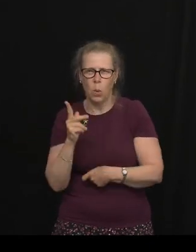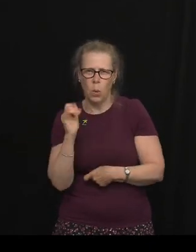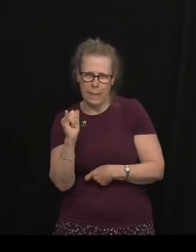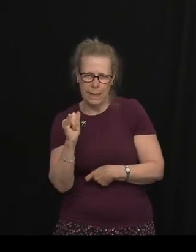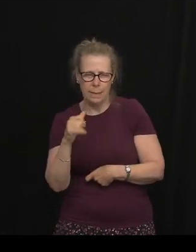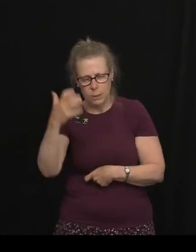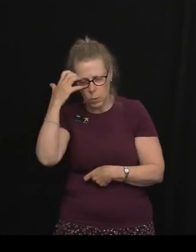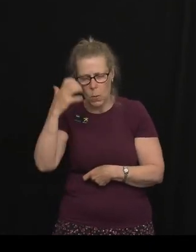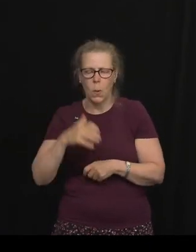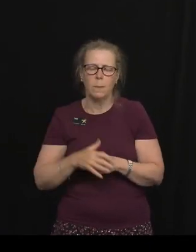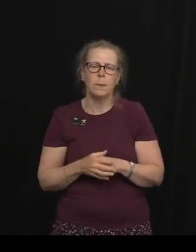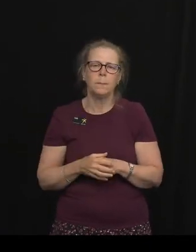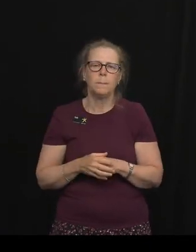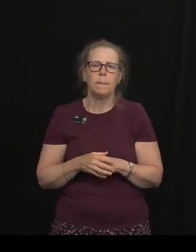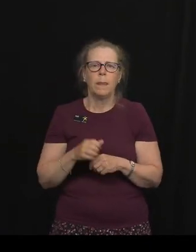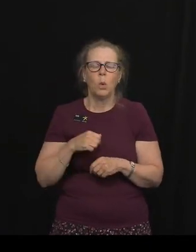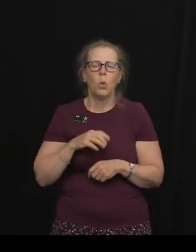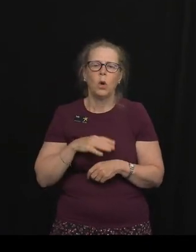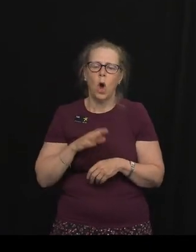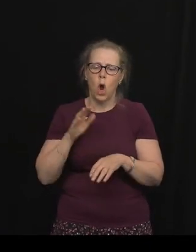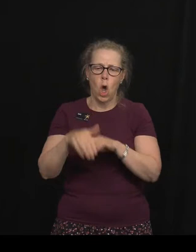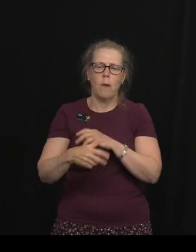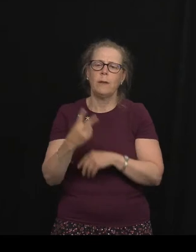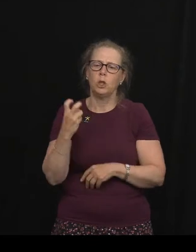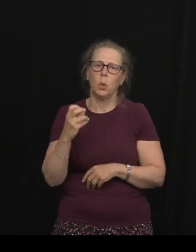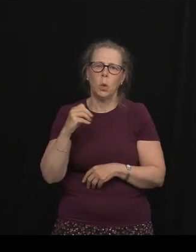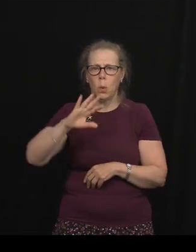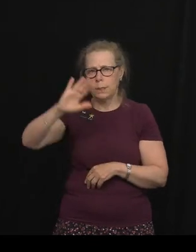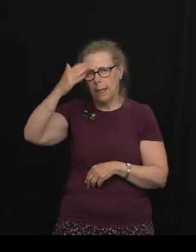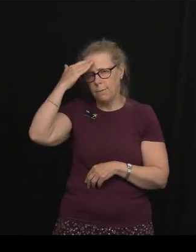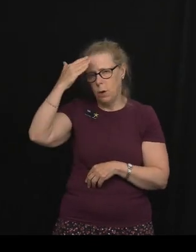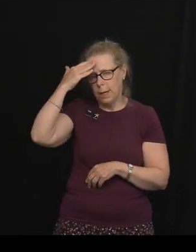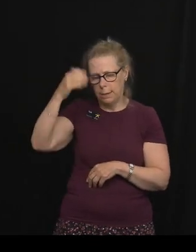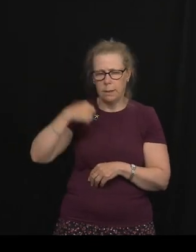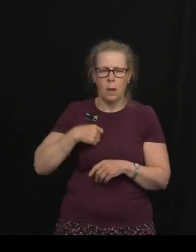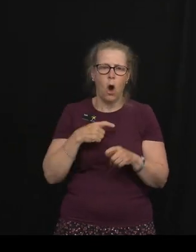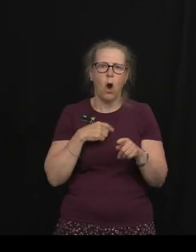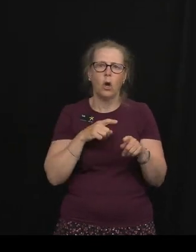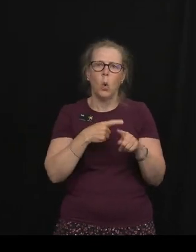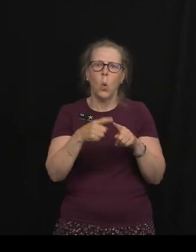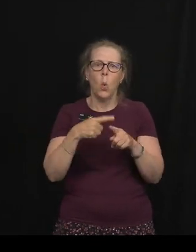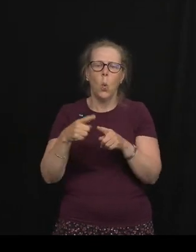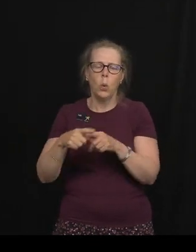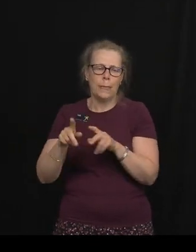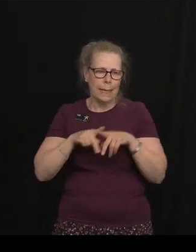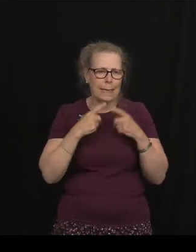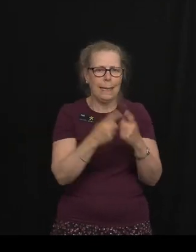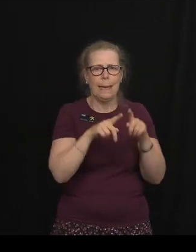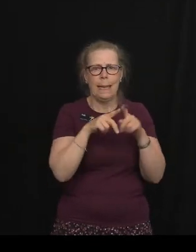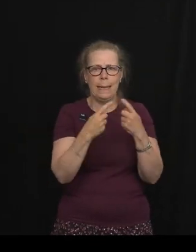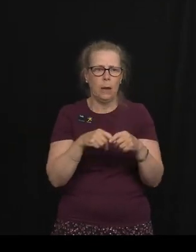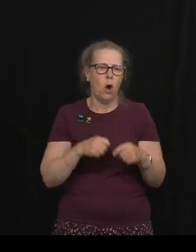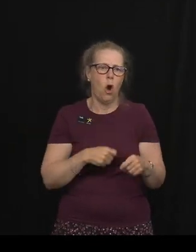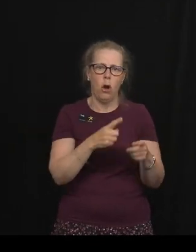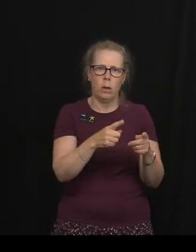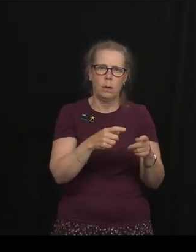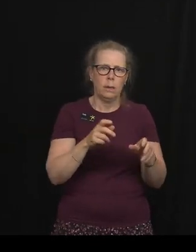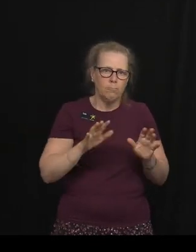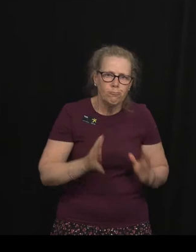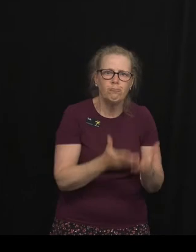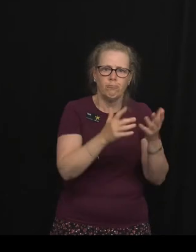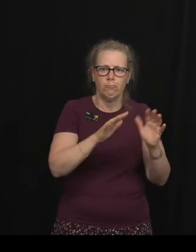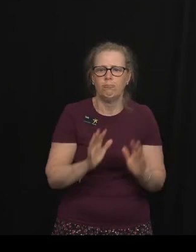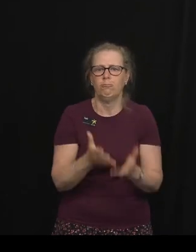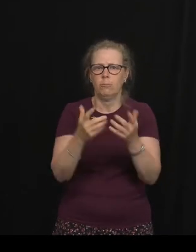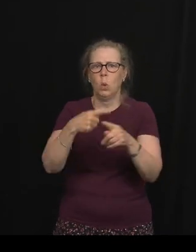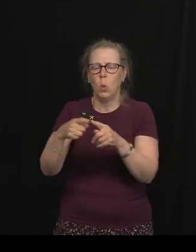in Stockholm. She has over 20 years of experience leading several clinical pharmacology and clinical trials research